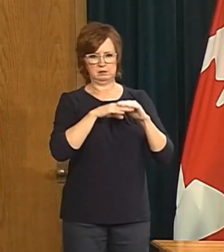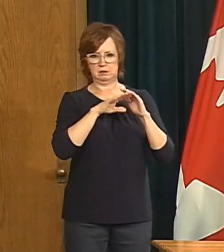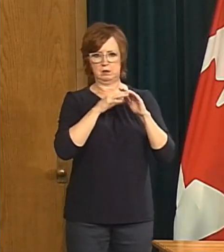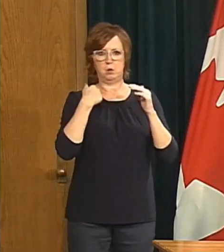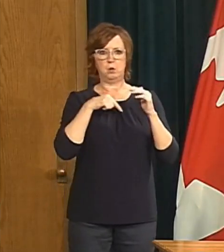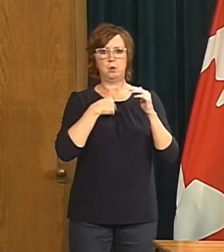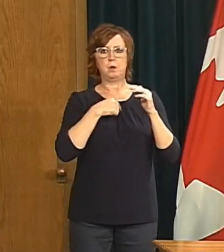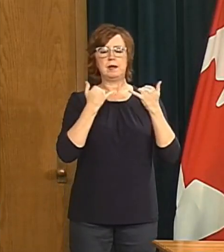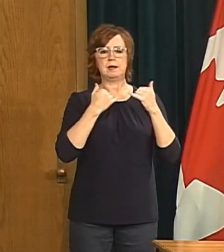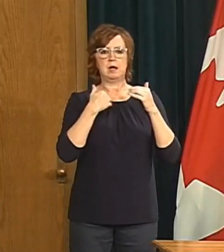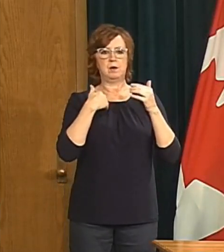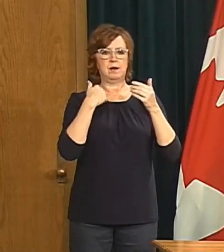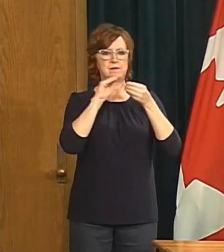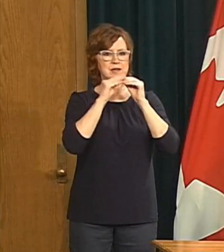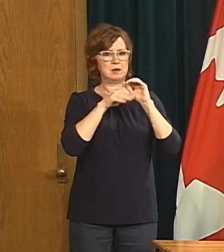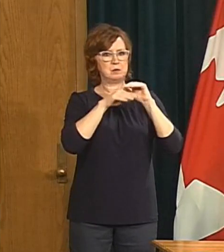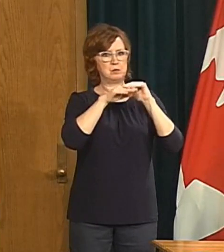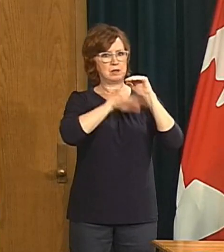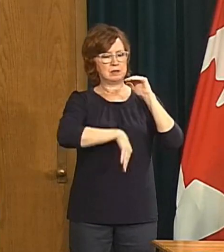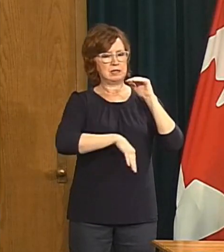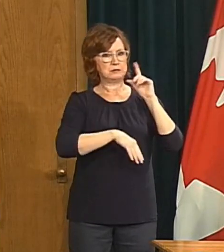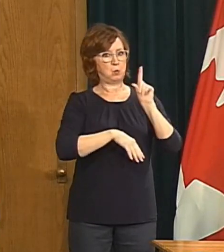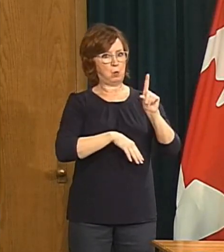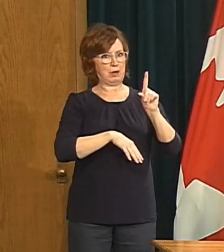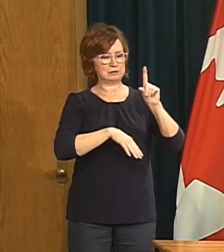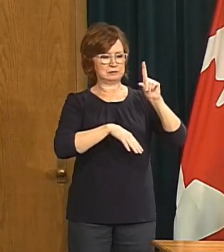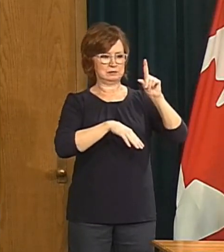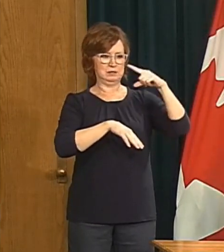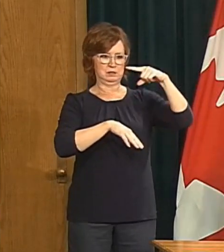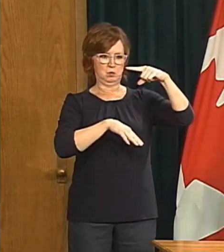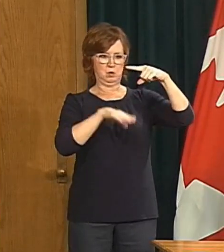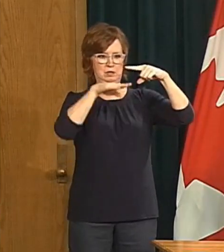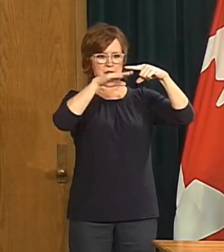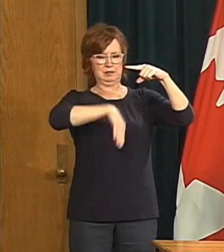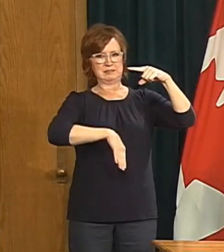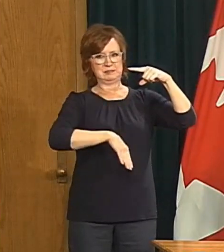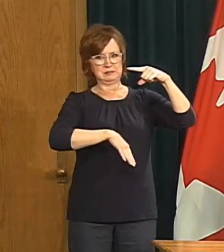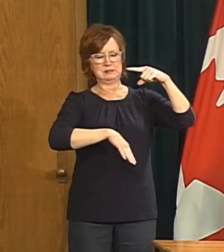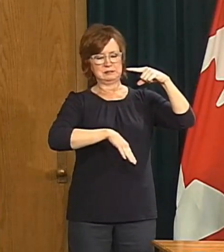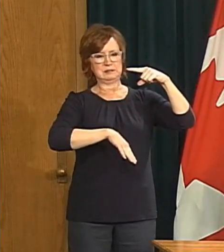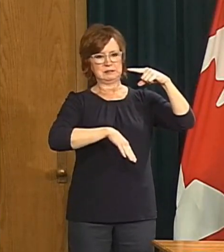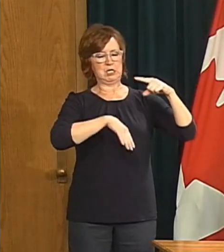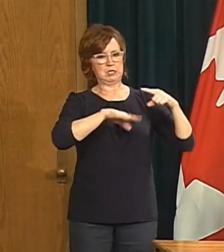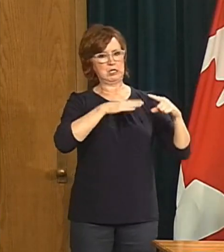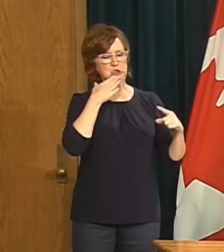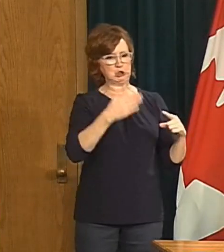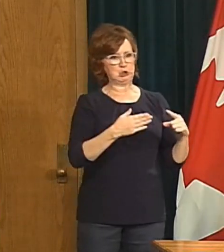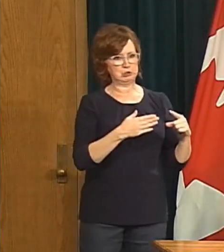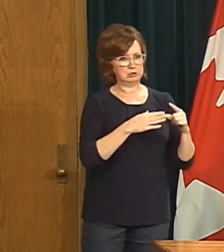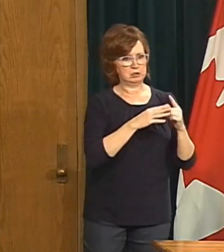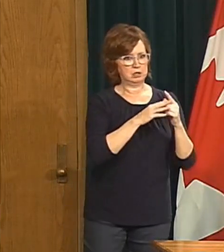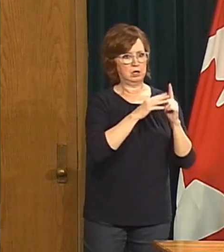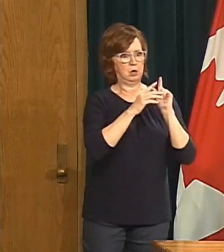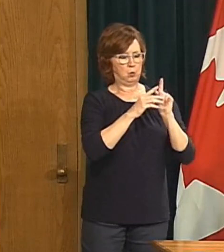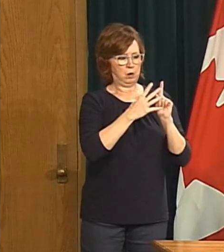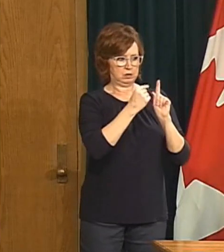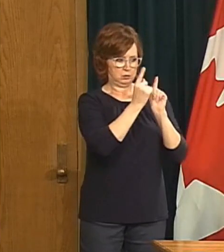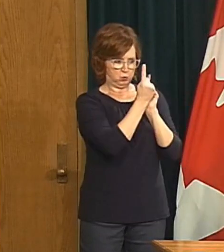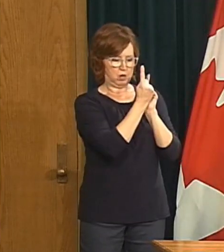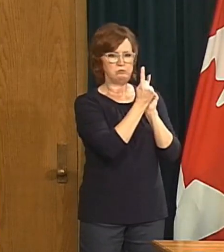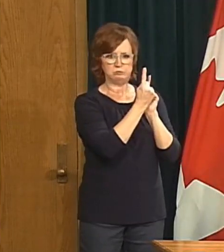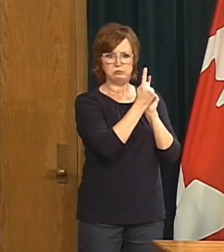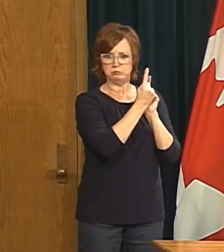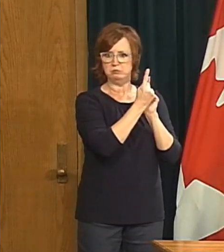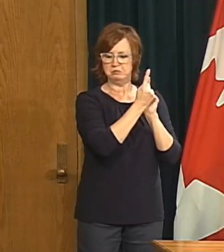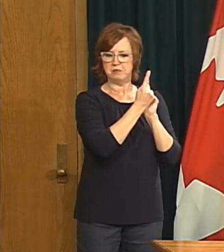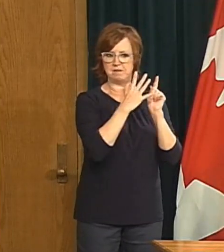what we need to keep the curve flat and extinguish the outbreak, because a person tests positive because they traveled or they were exposed in the